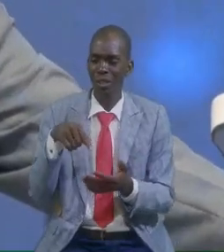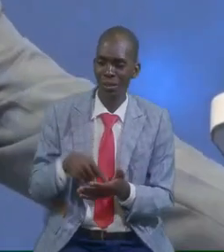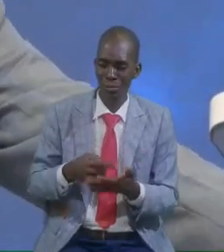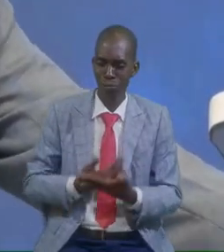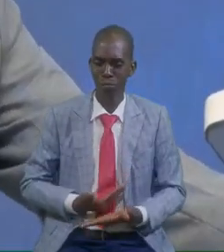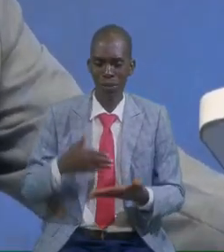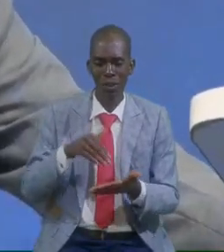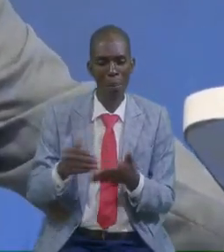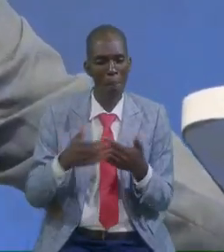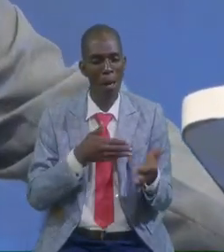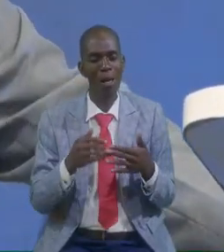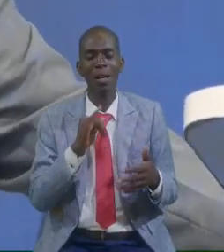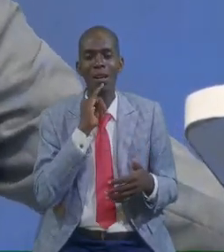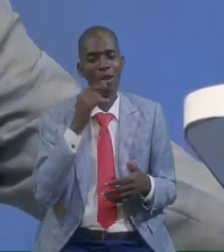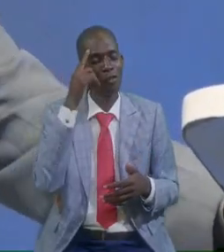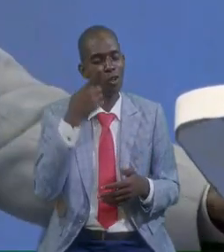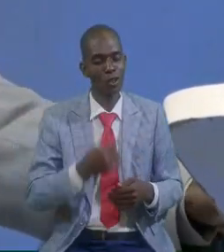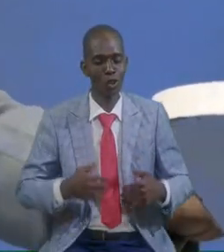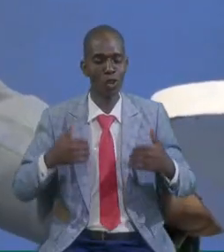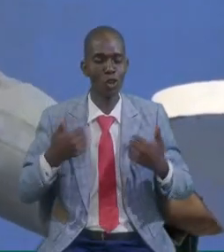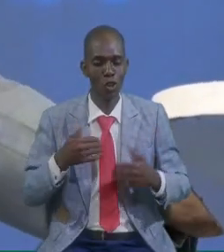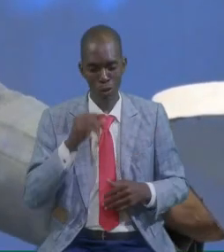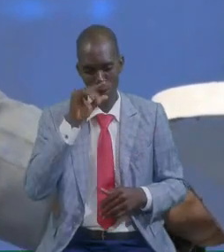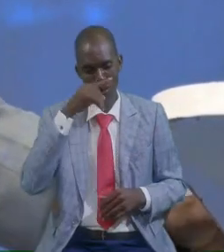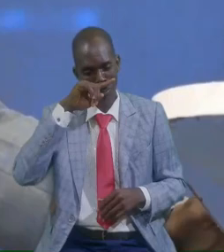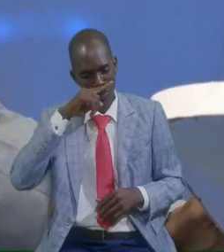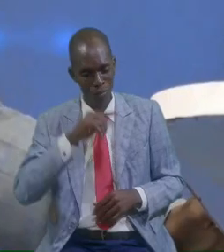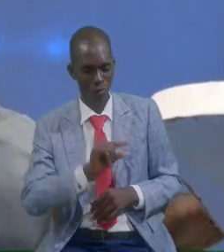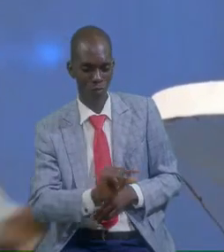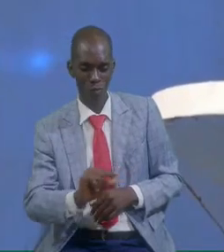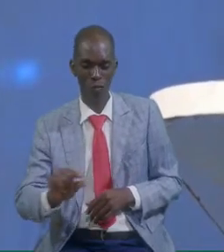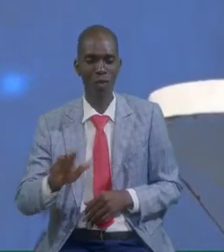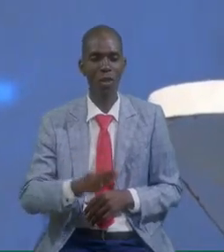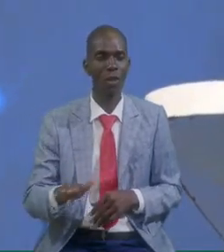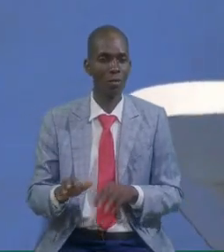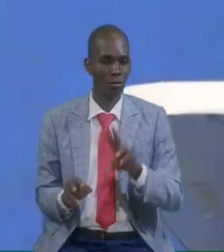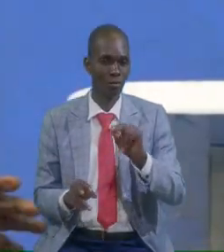to the young, little children. Let me explain to you.